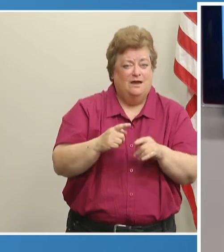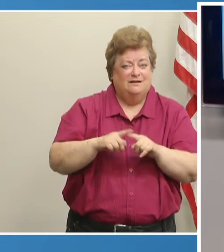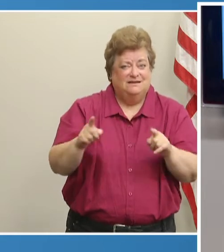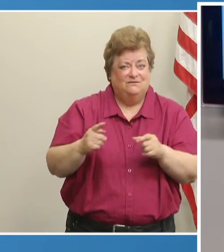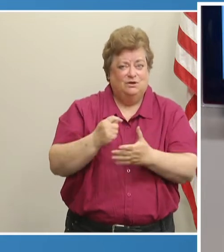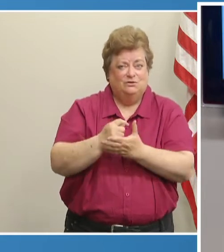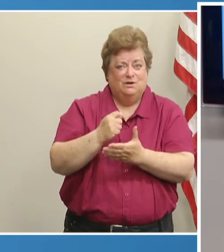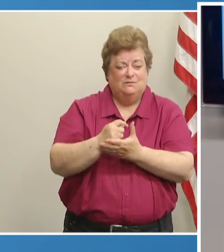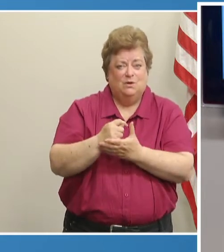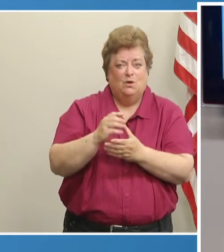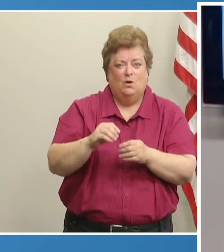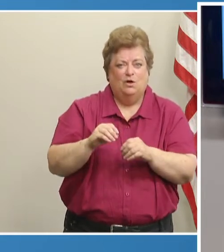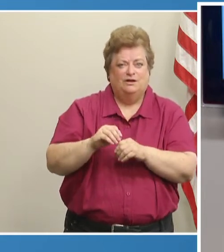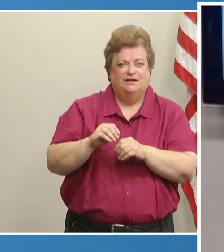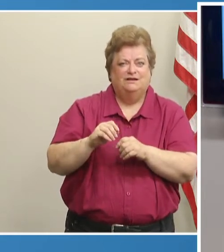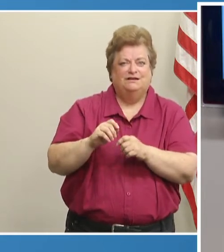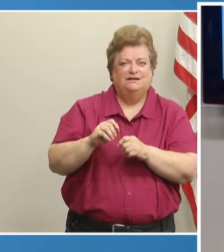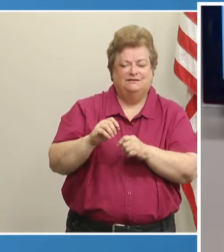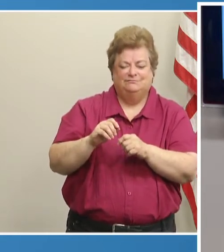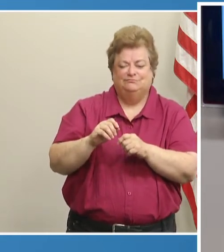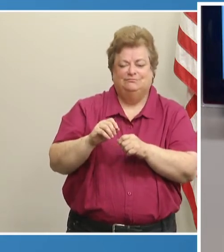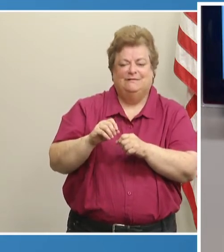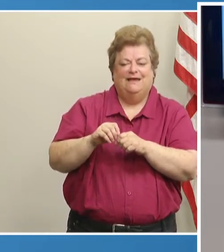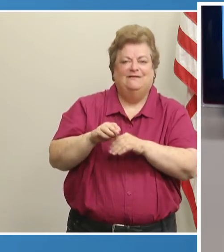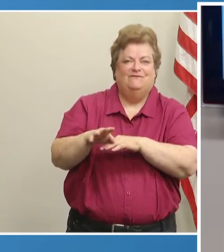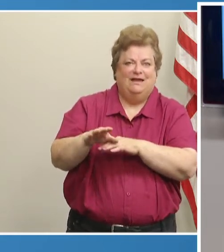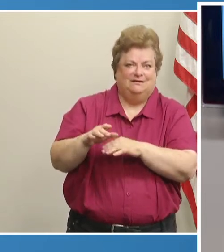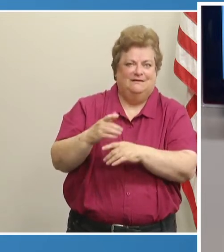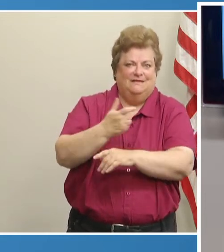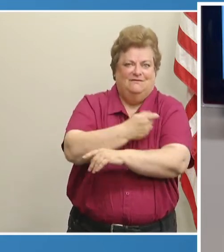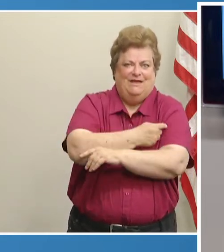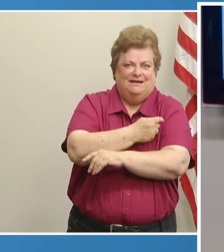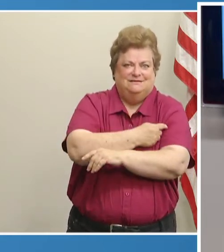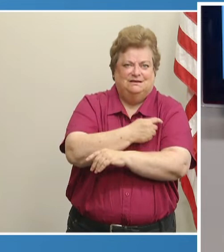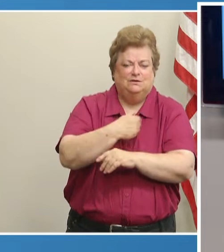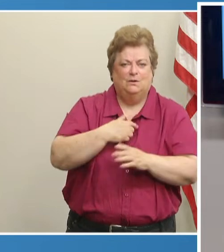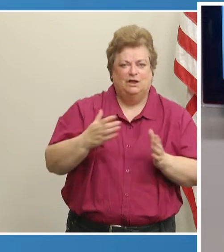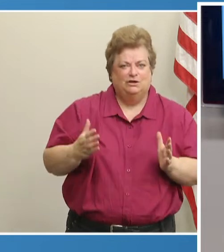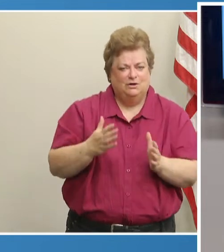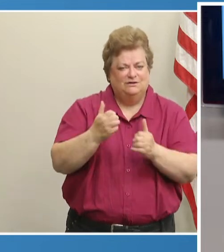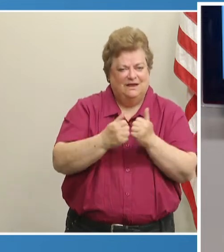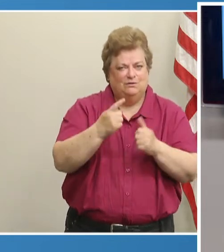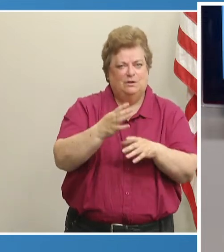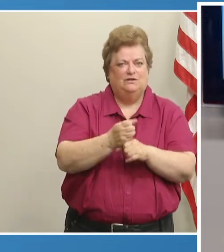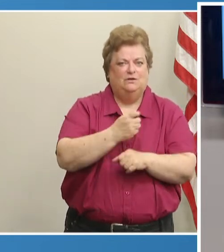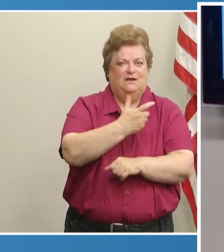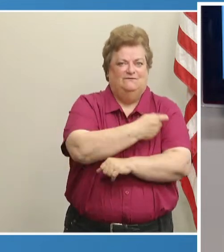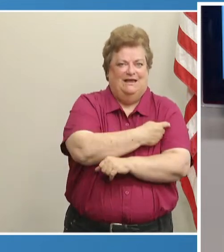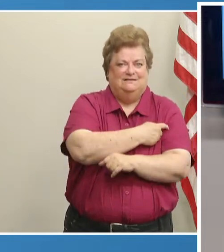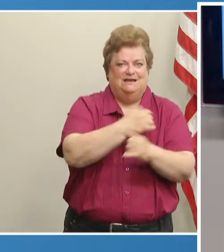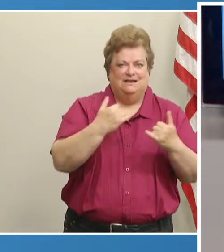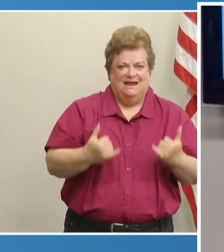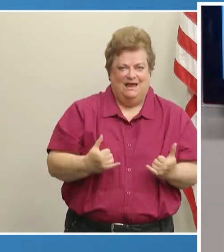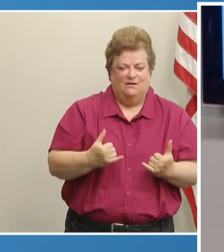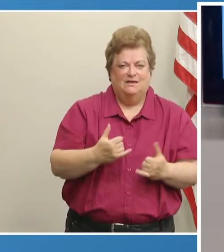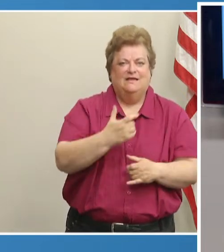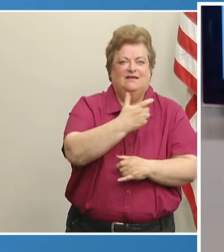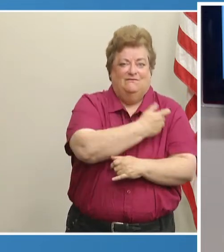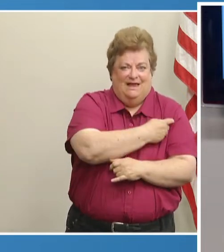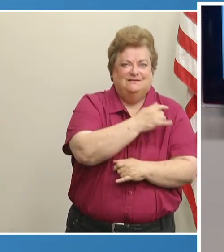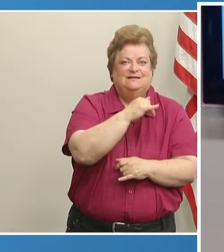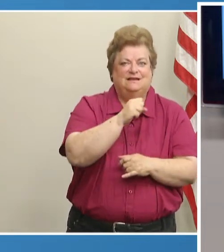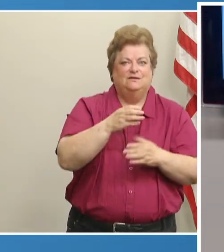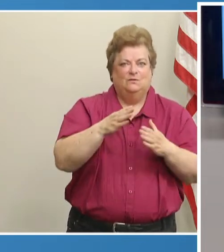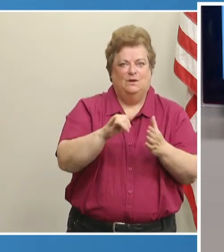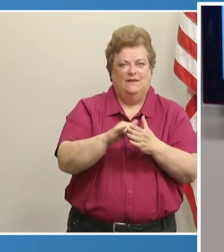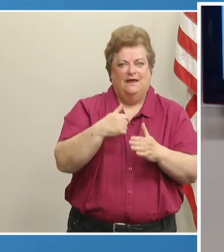the effectiveness of the current vaccines. We encourage everyone to get vaccinated now. The vaccine is the way we are